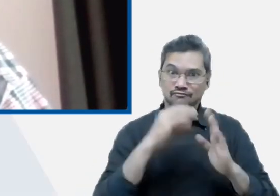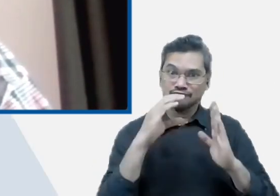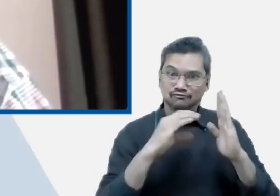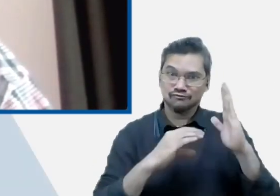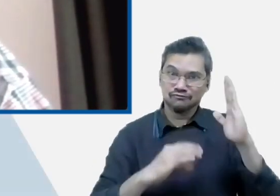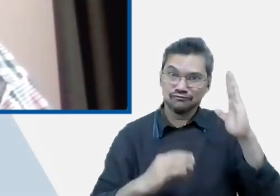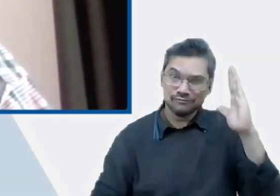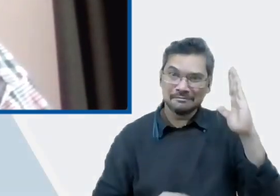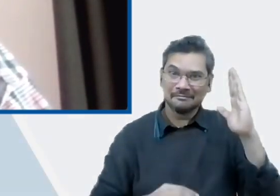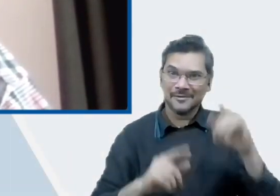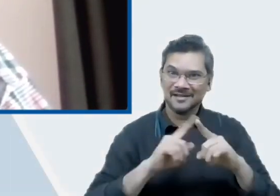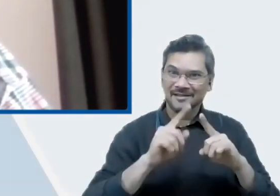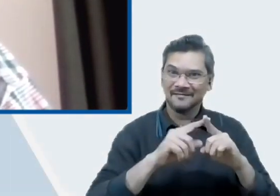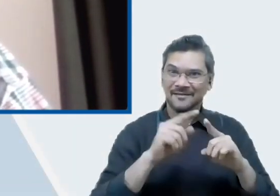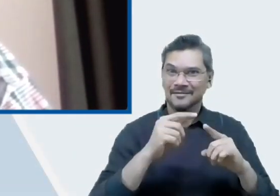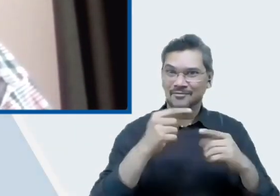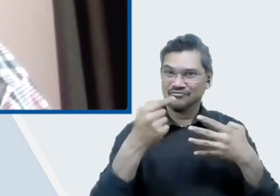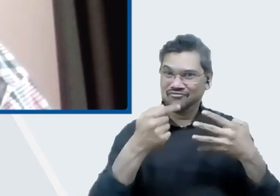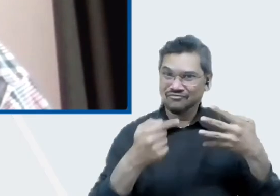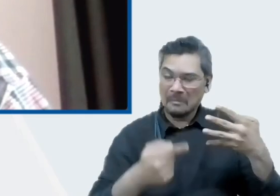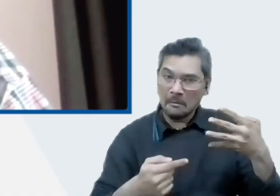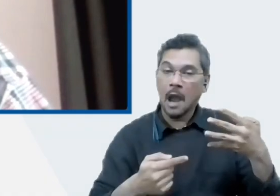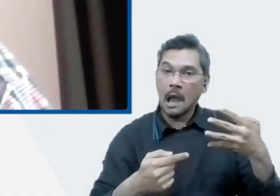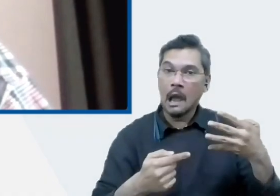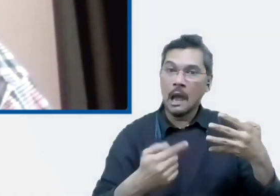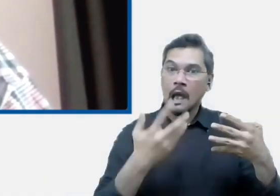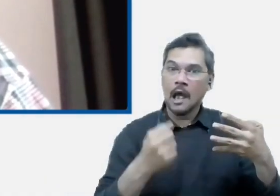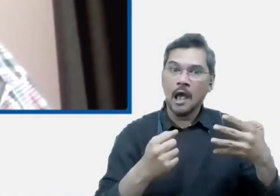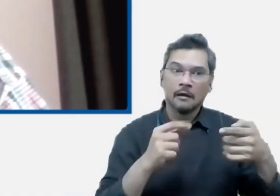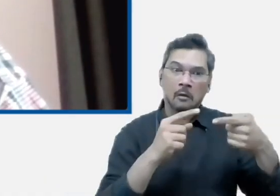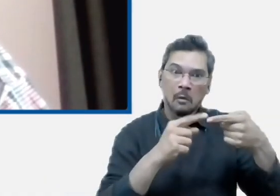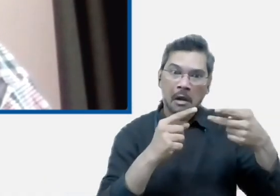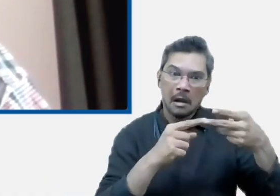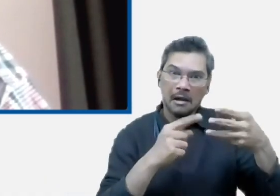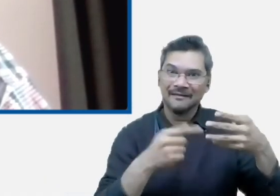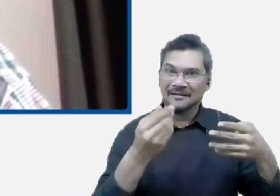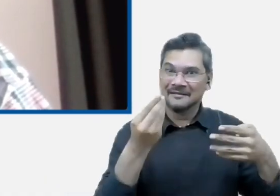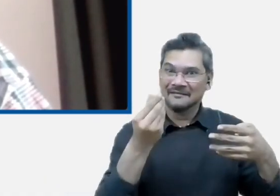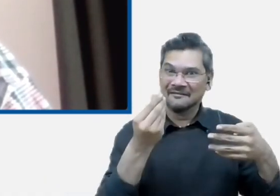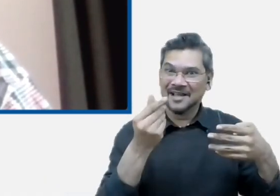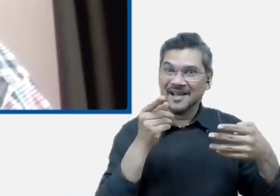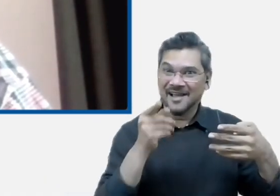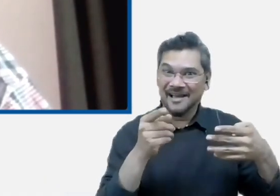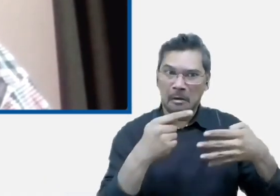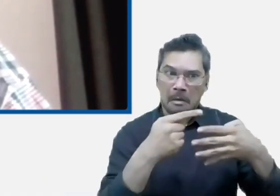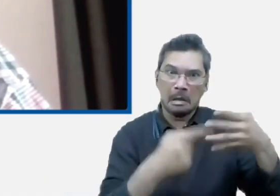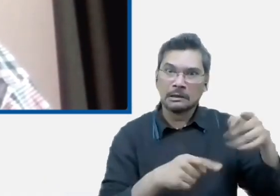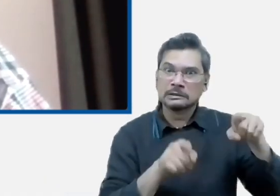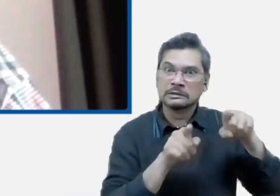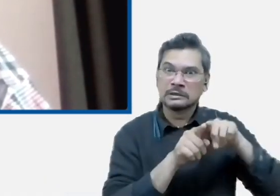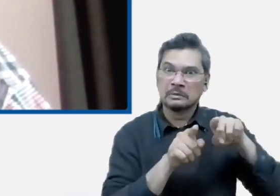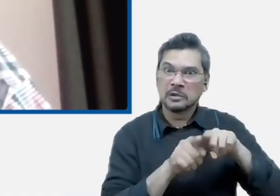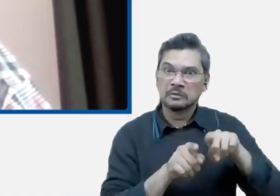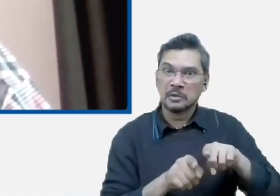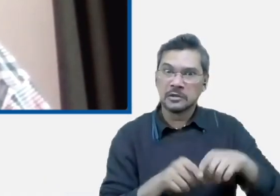talk on the same issue. For example, the finance part and the early warning. And